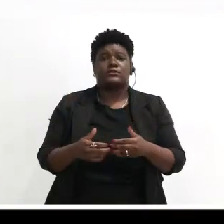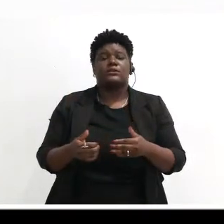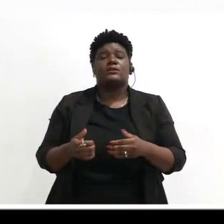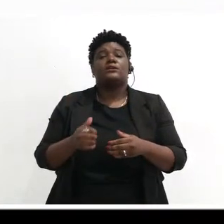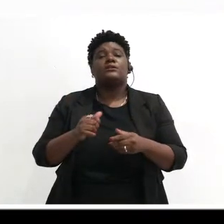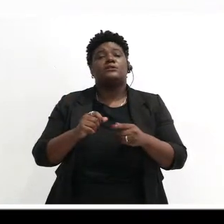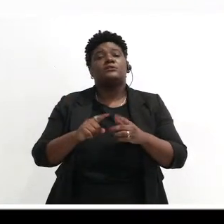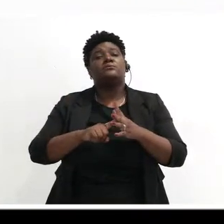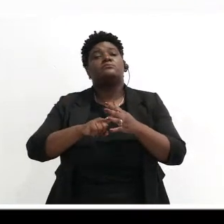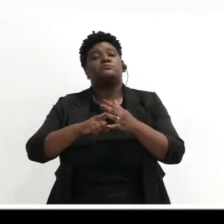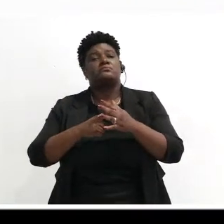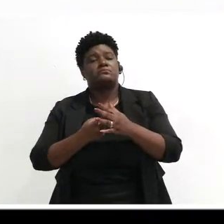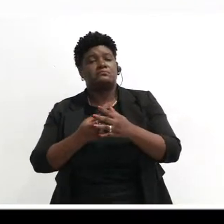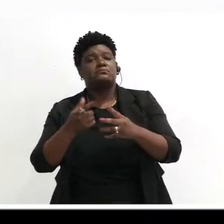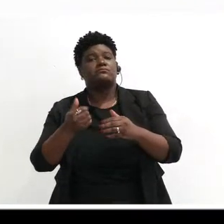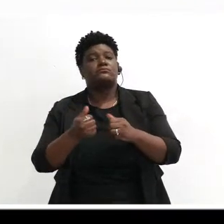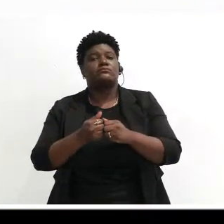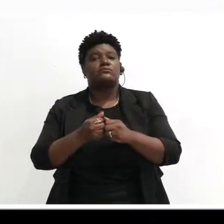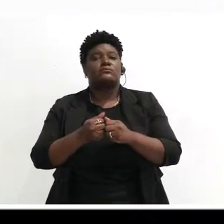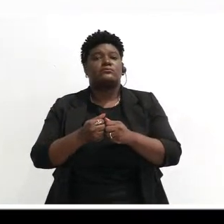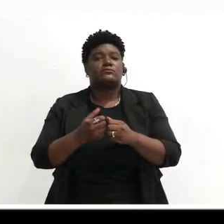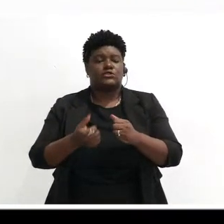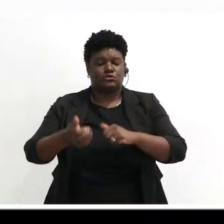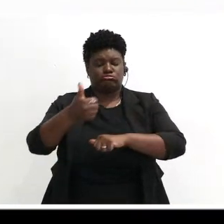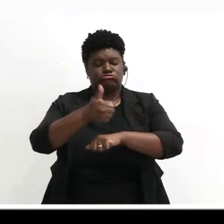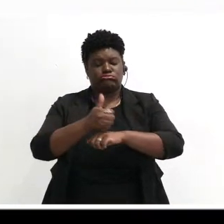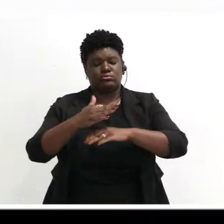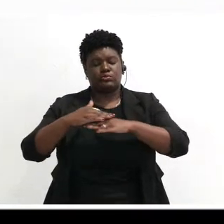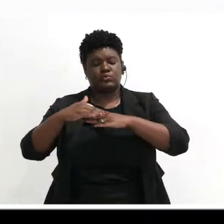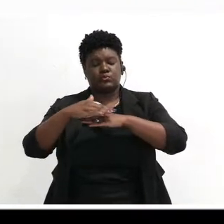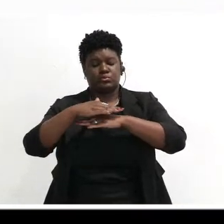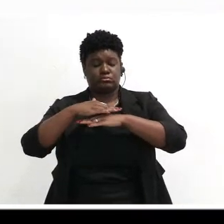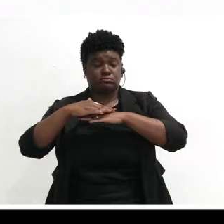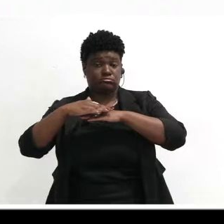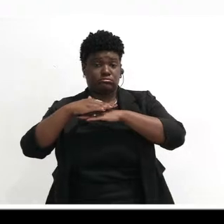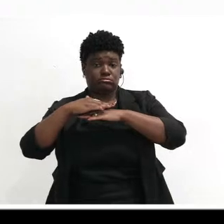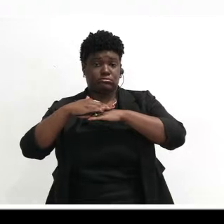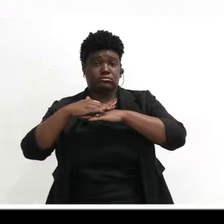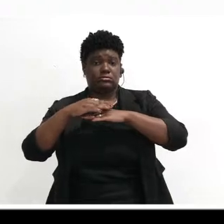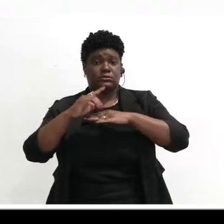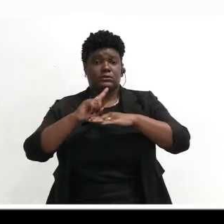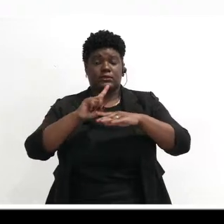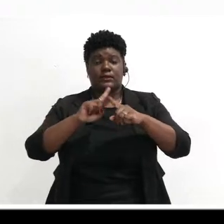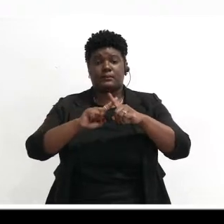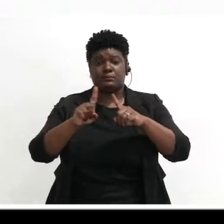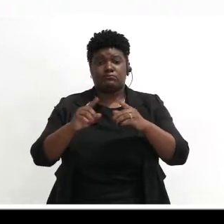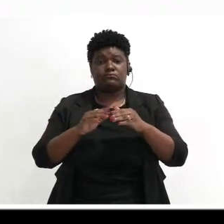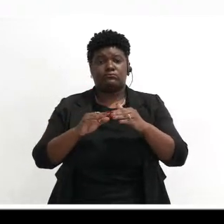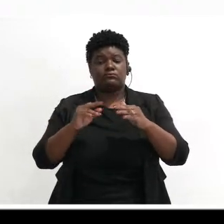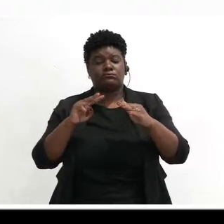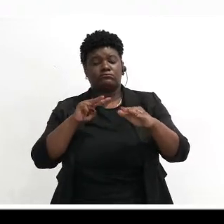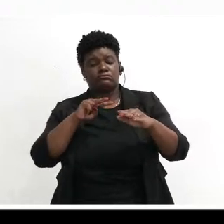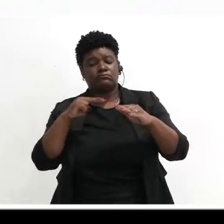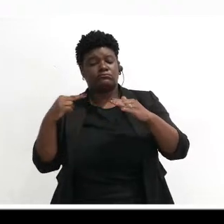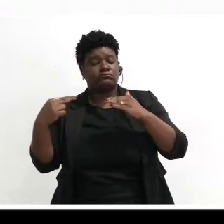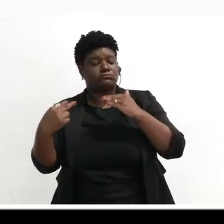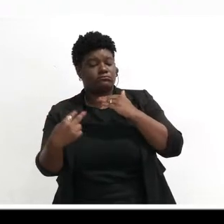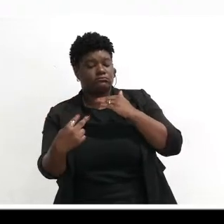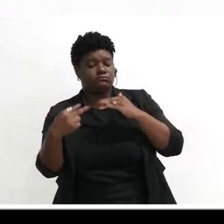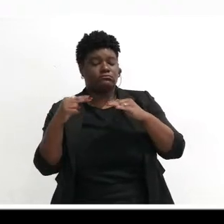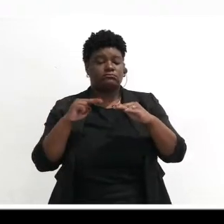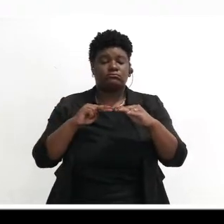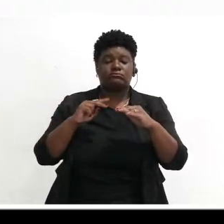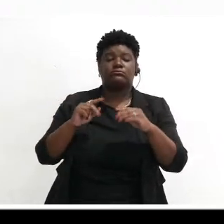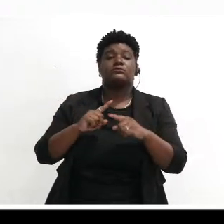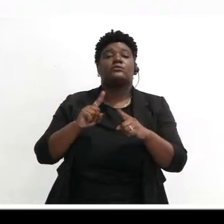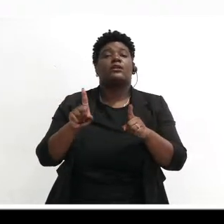originally for peripheral parts, peripheral bond pads on packages, transitioned to area array